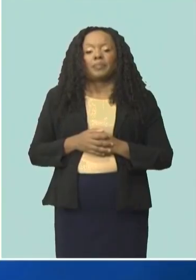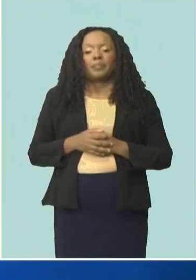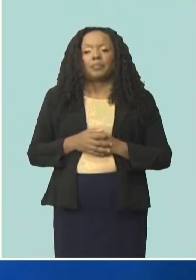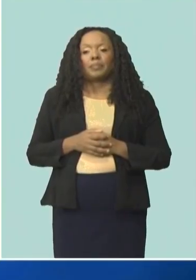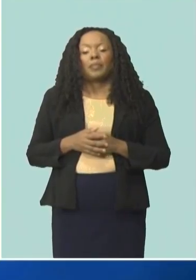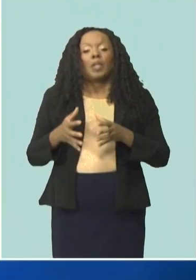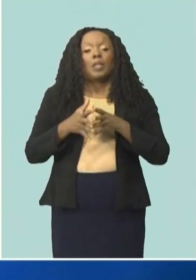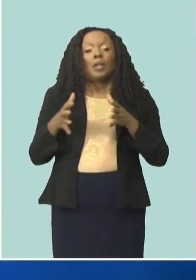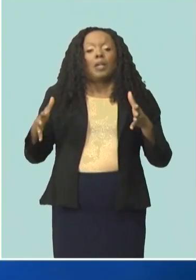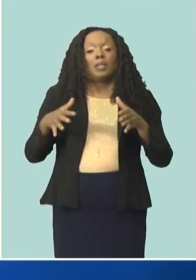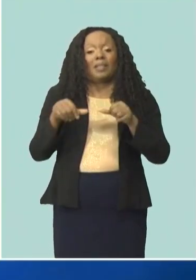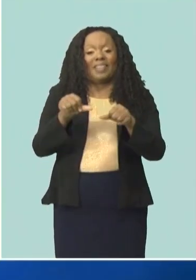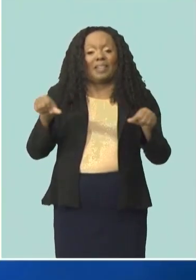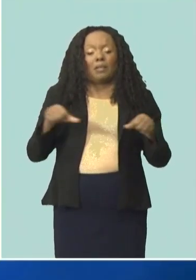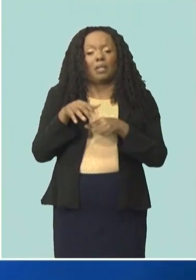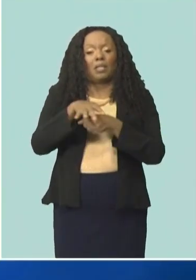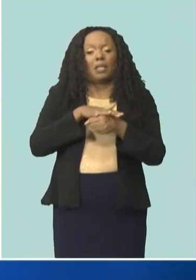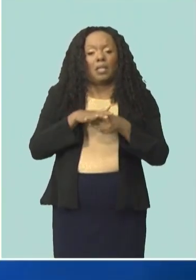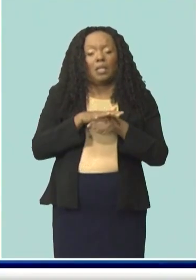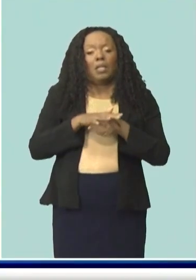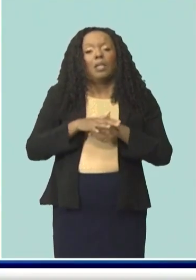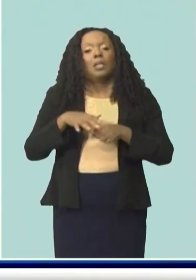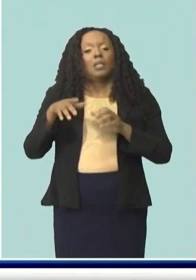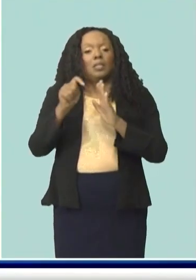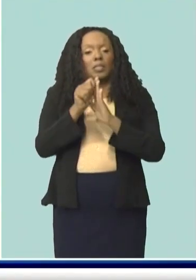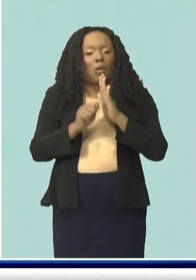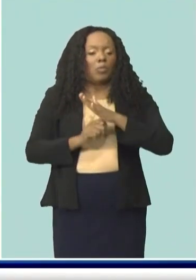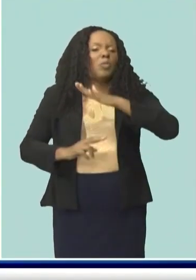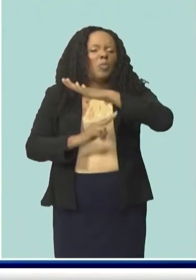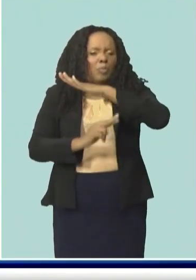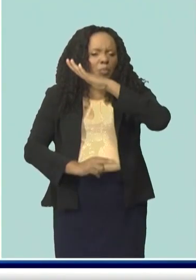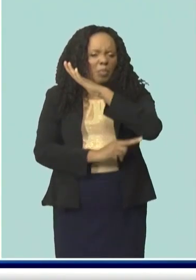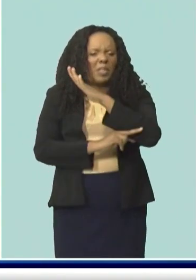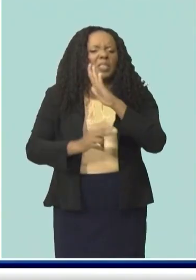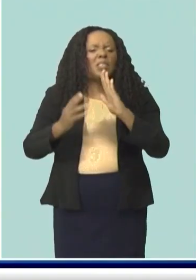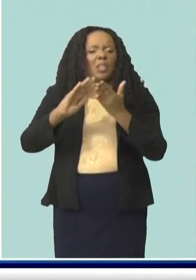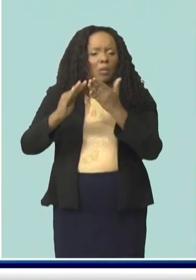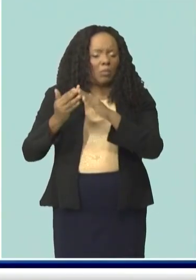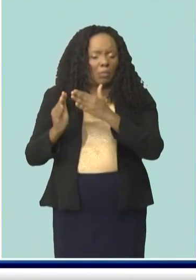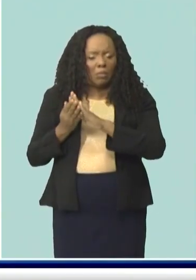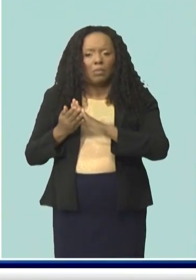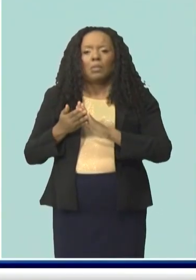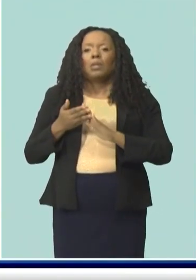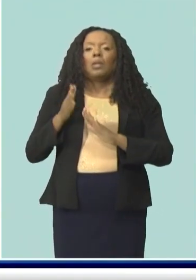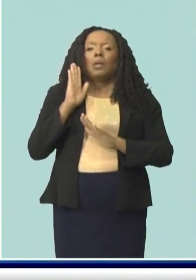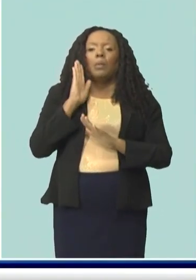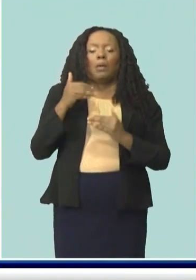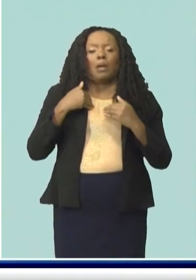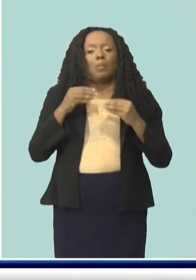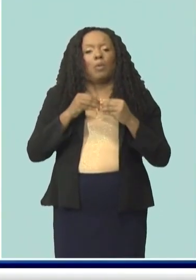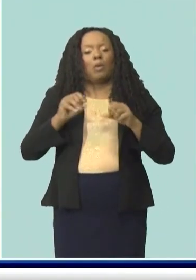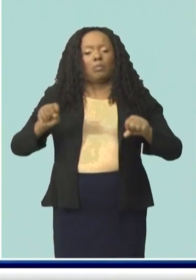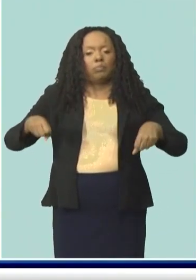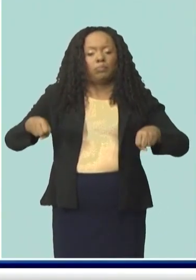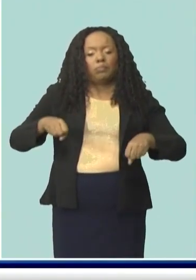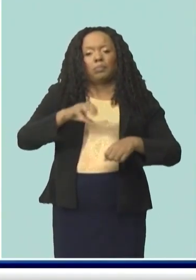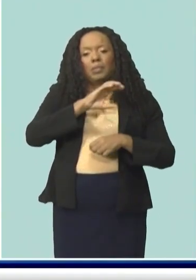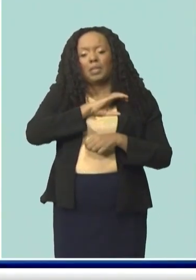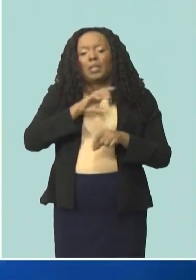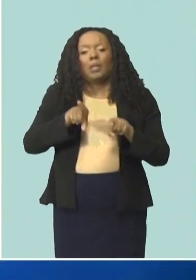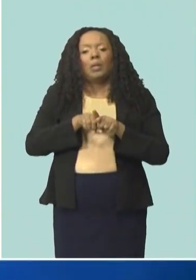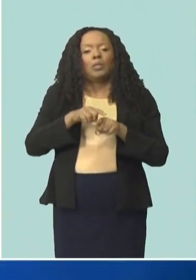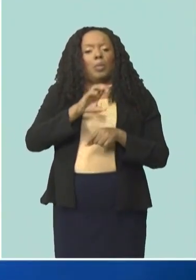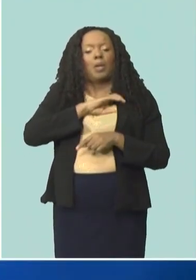and in Bridgetown itself, we will have a number of persons on foot patrol to support the effort of the traffic wardens